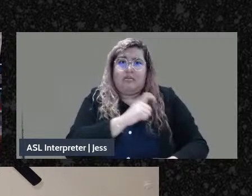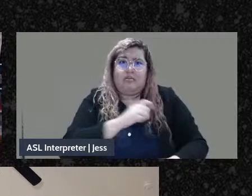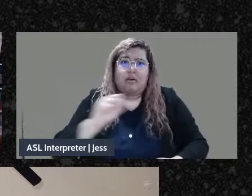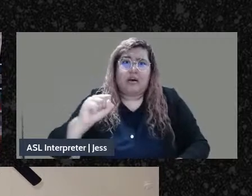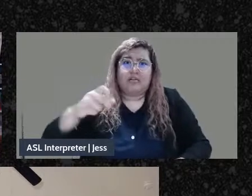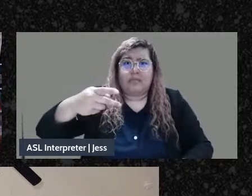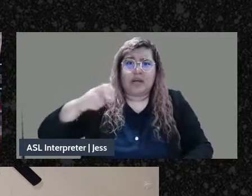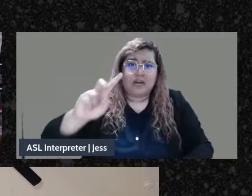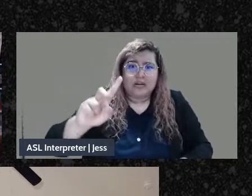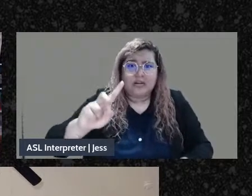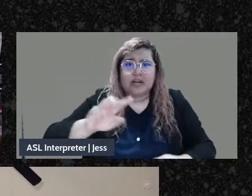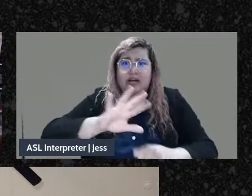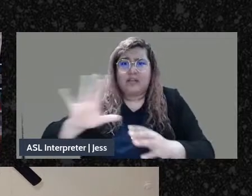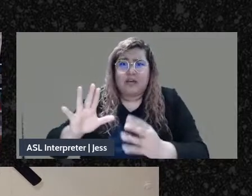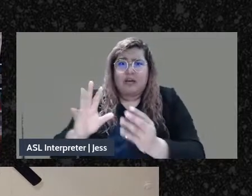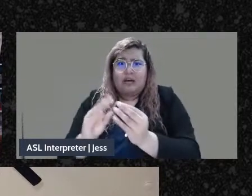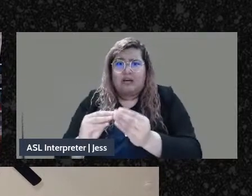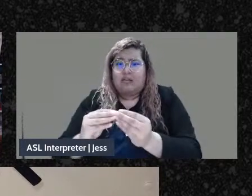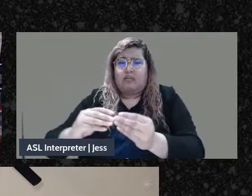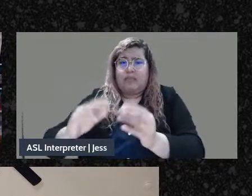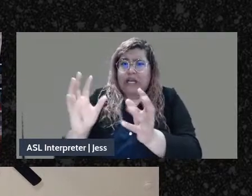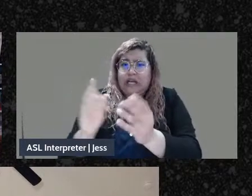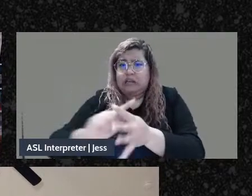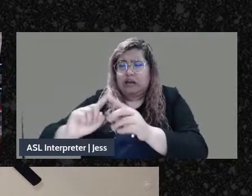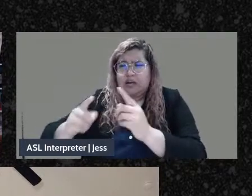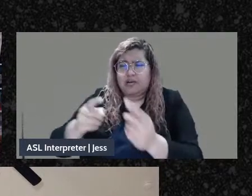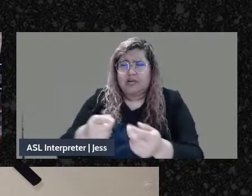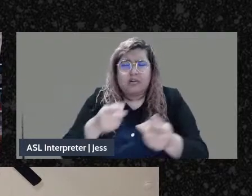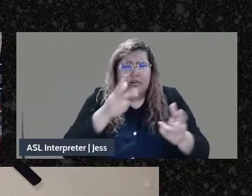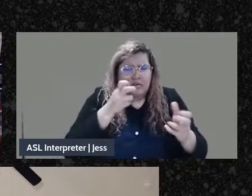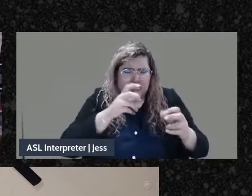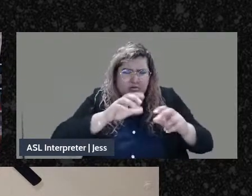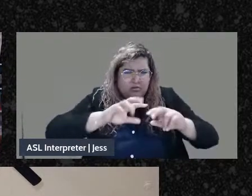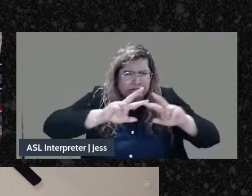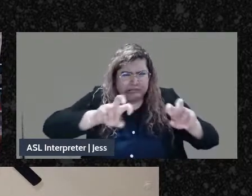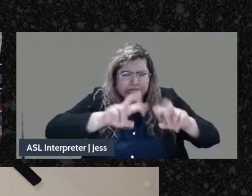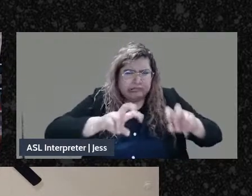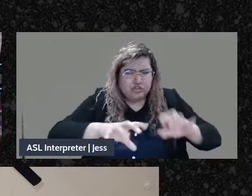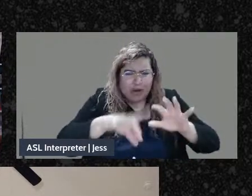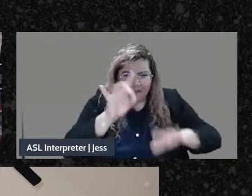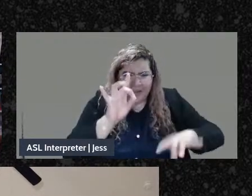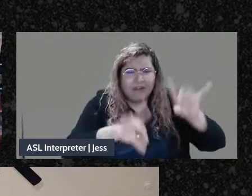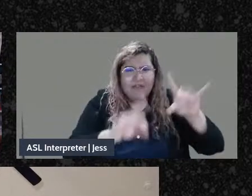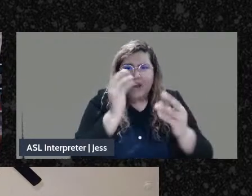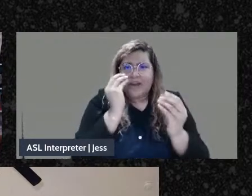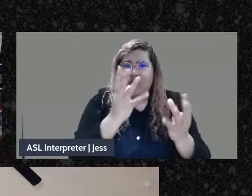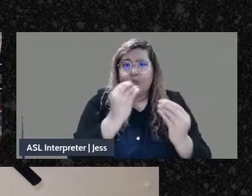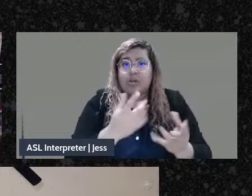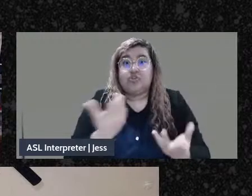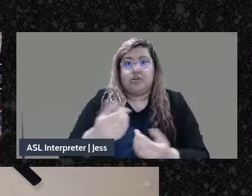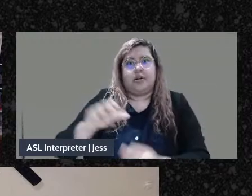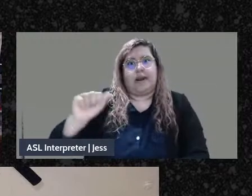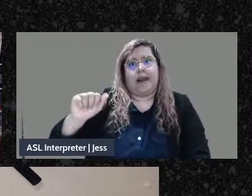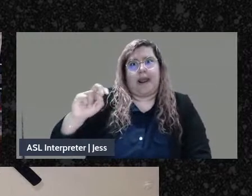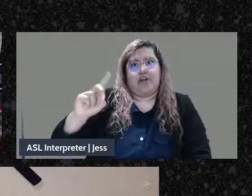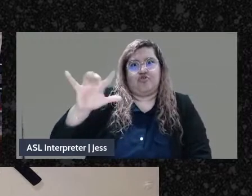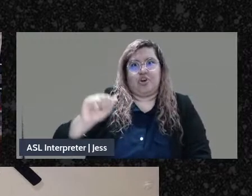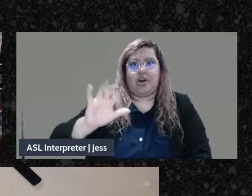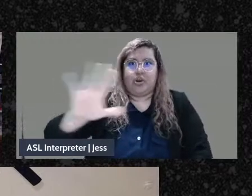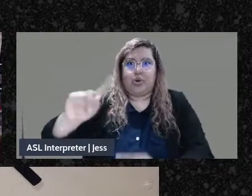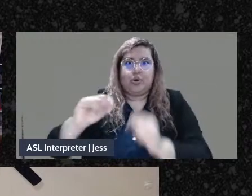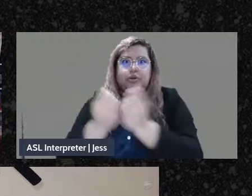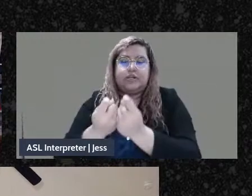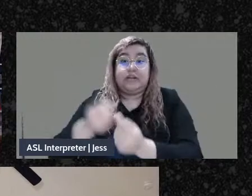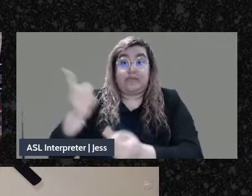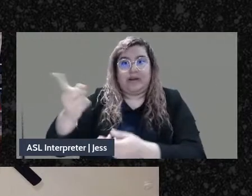team at Interrupting Criminalization over and over again. And we know that plus the uprising got us to the first year's cuts. I